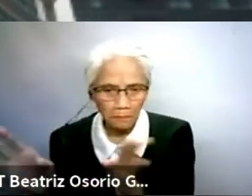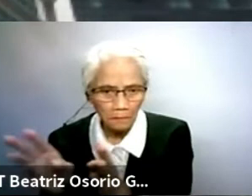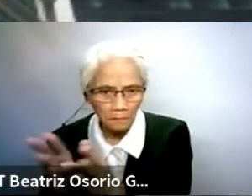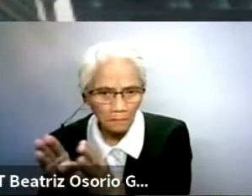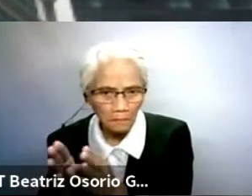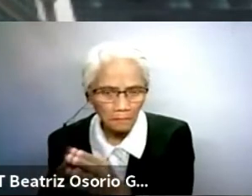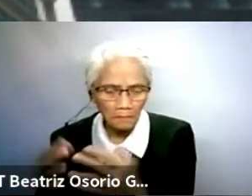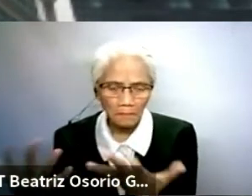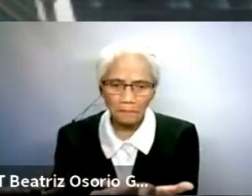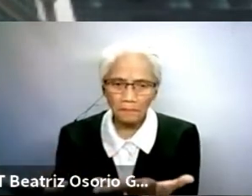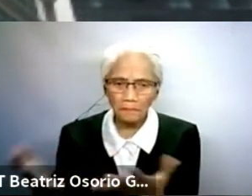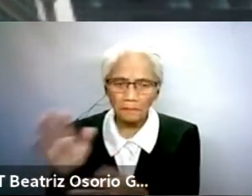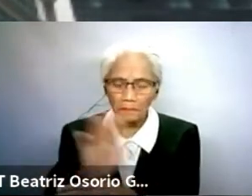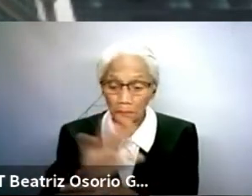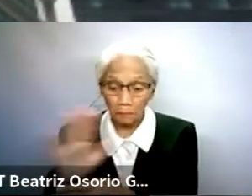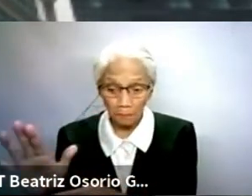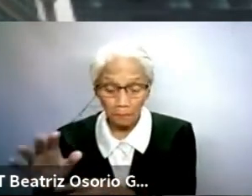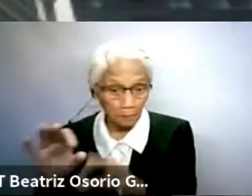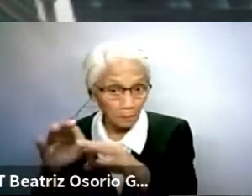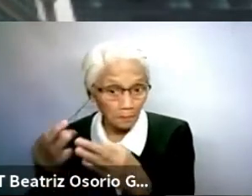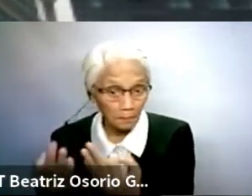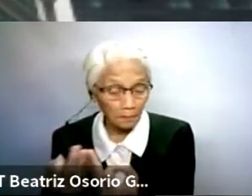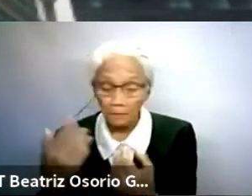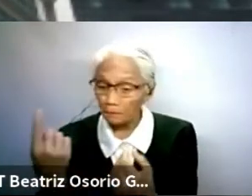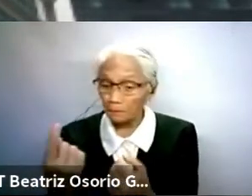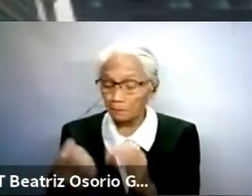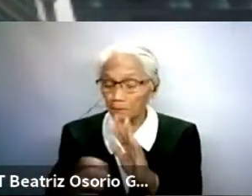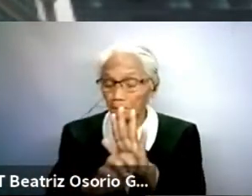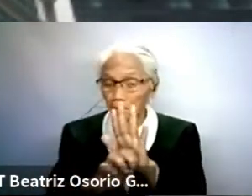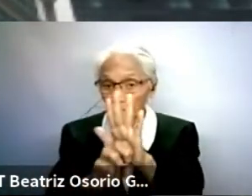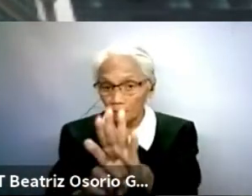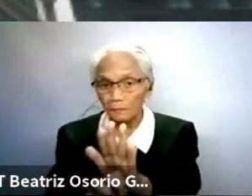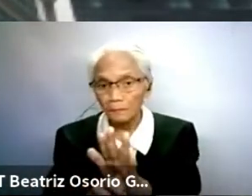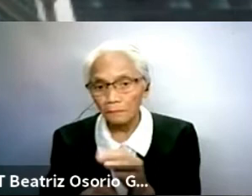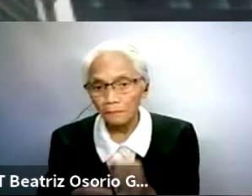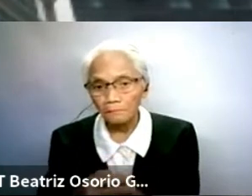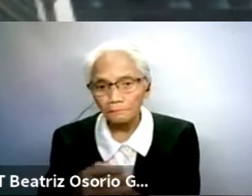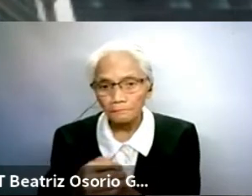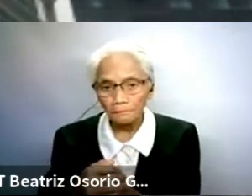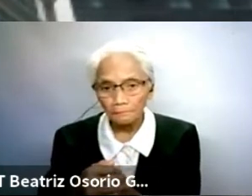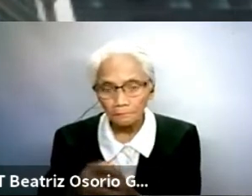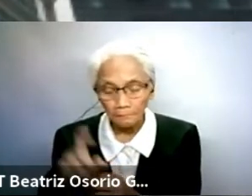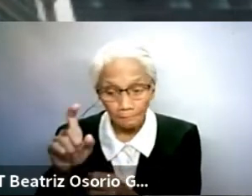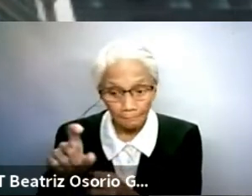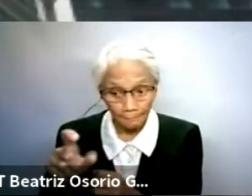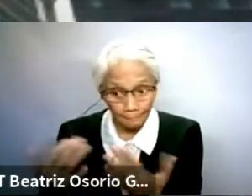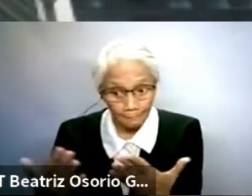held annually. This is just one example that children and young people in